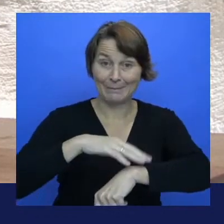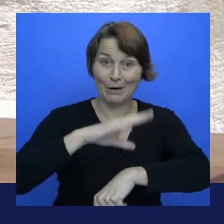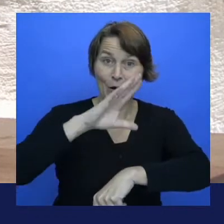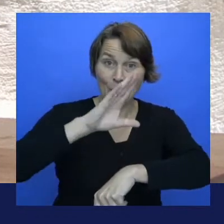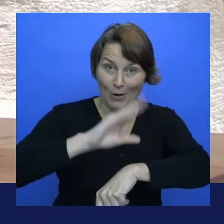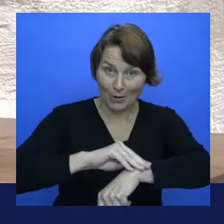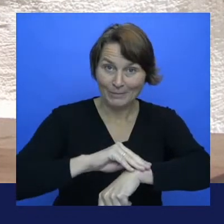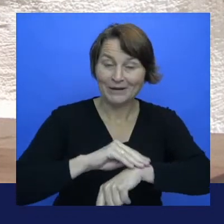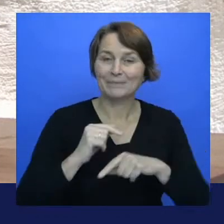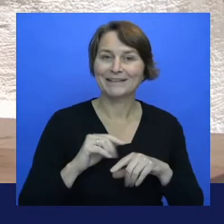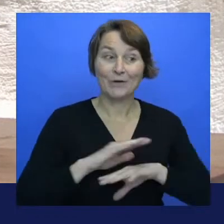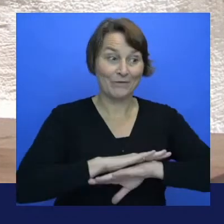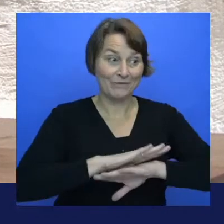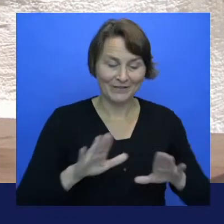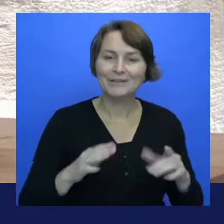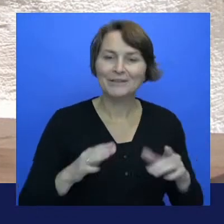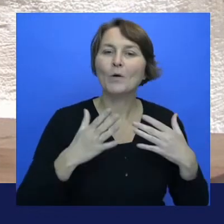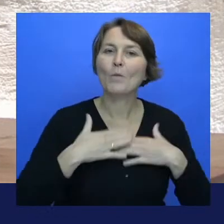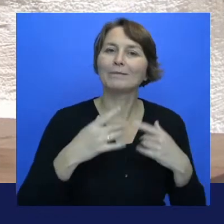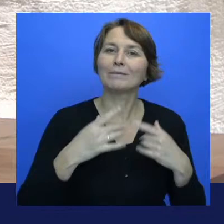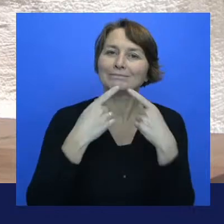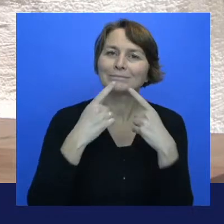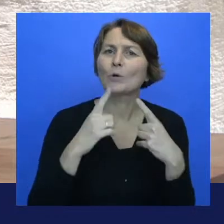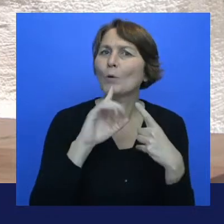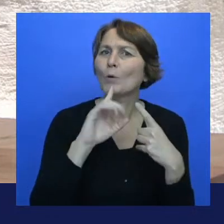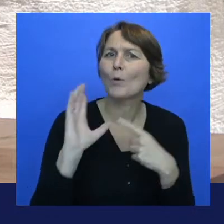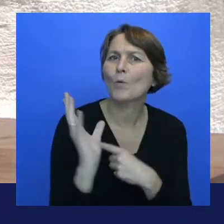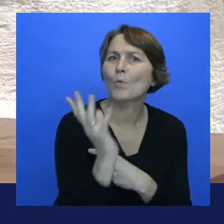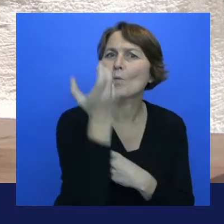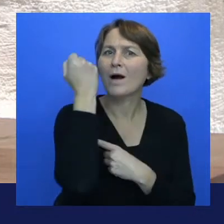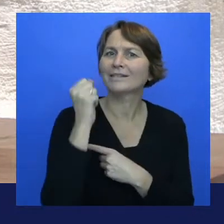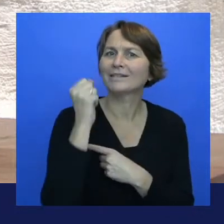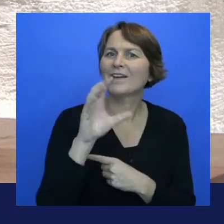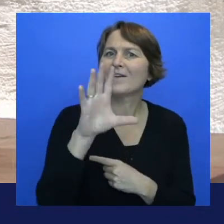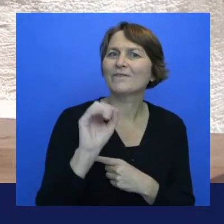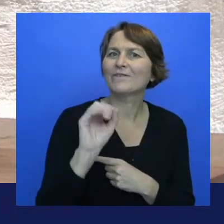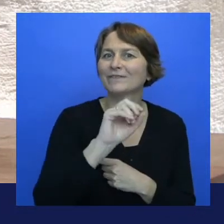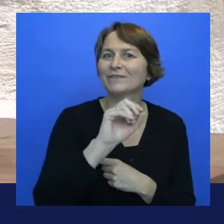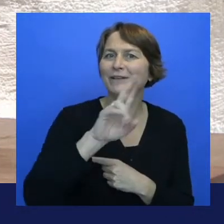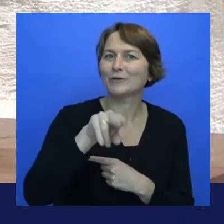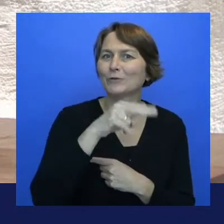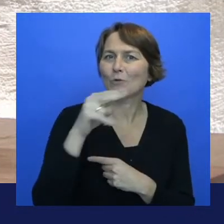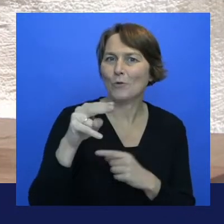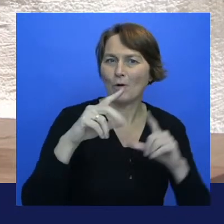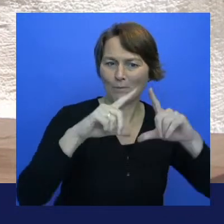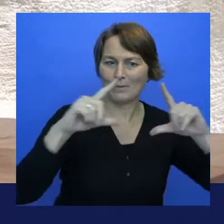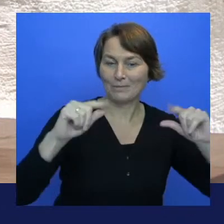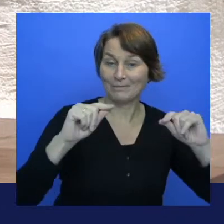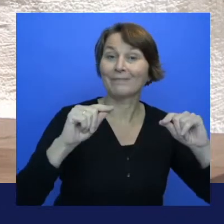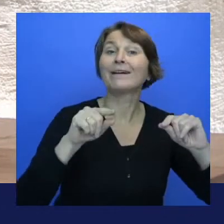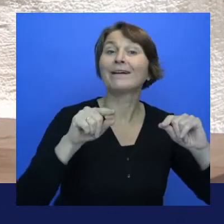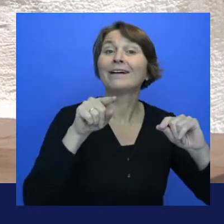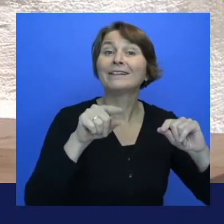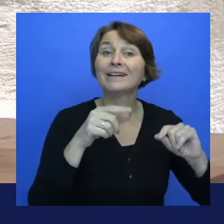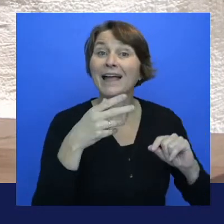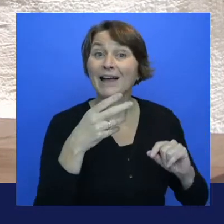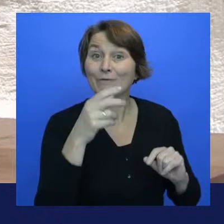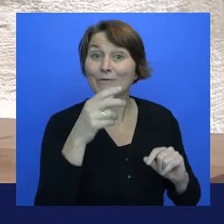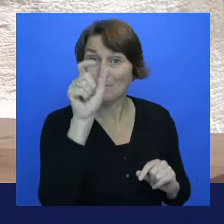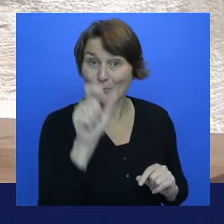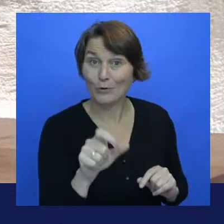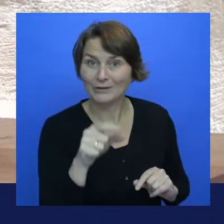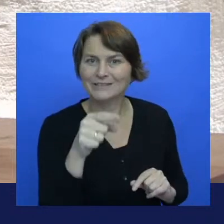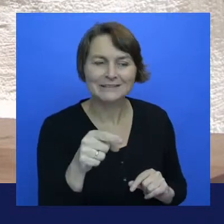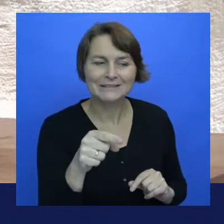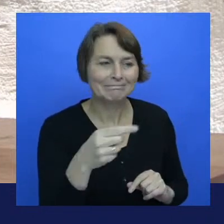gift card for Amazon. MB Vandenberg, you're going to get a message from us because you had an awesome tweet. There's